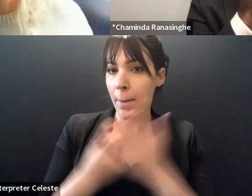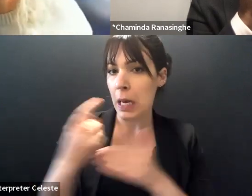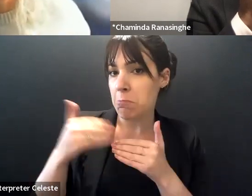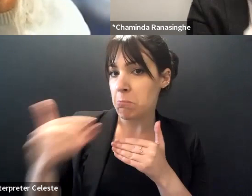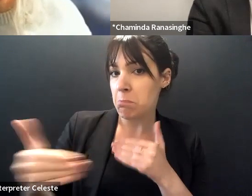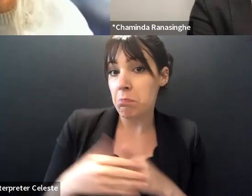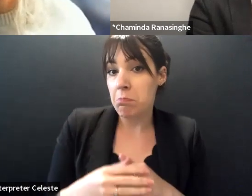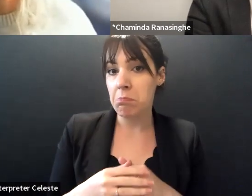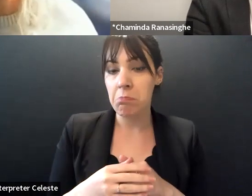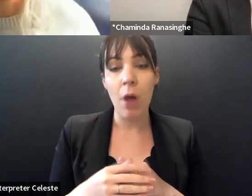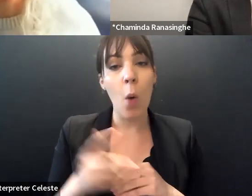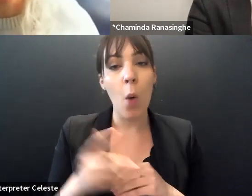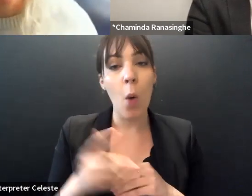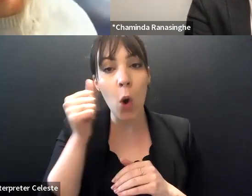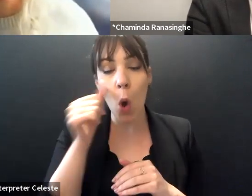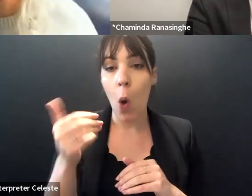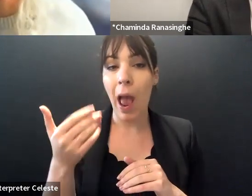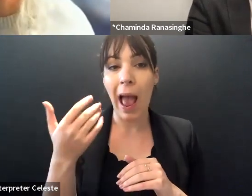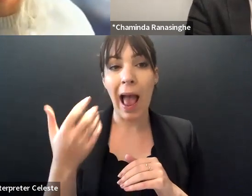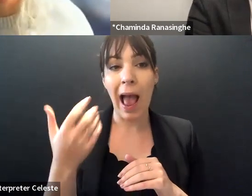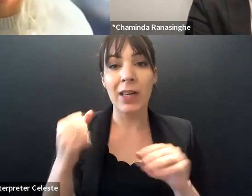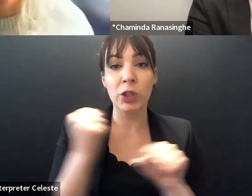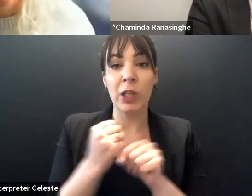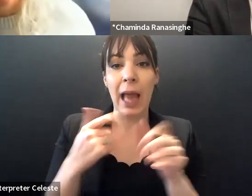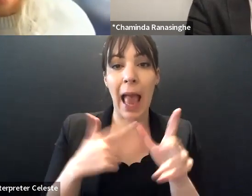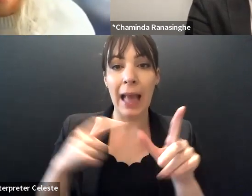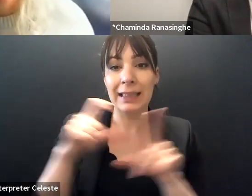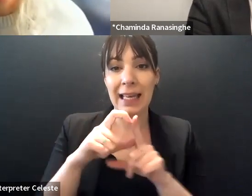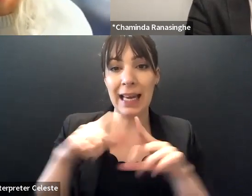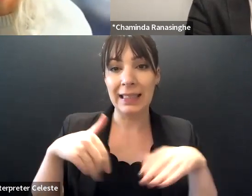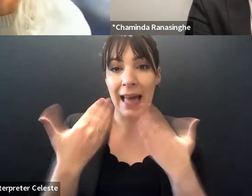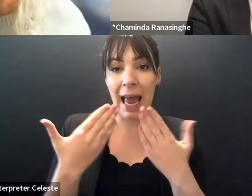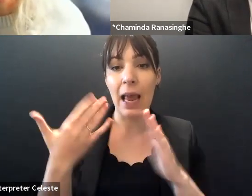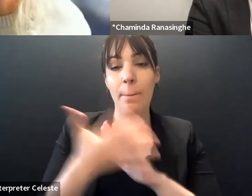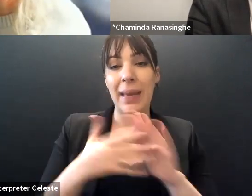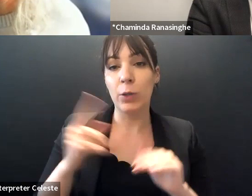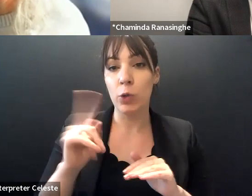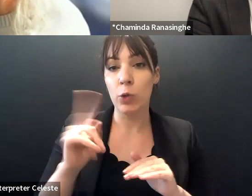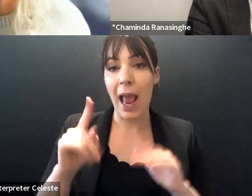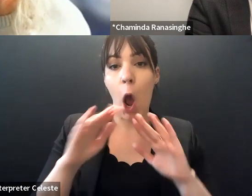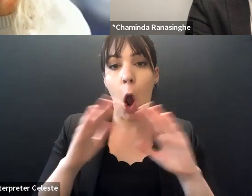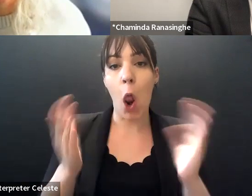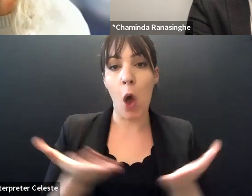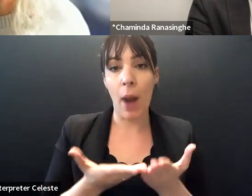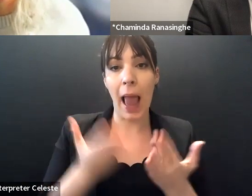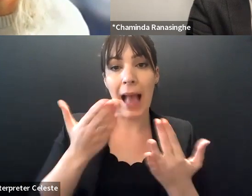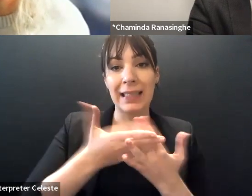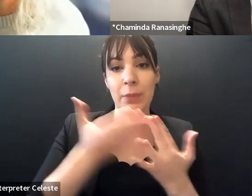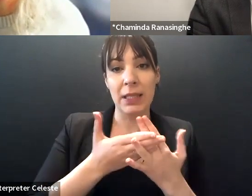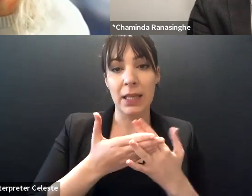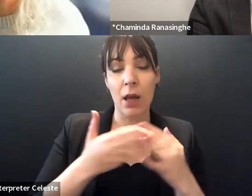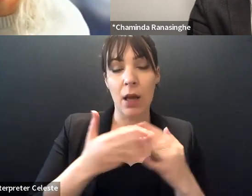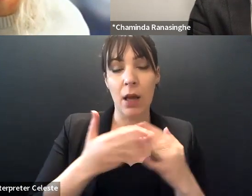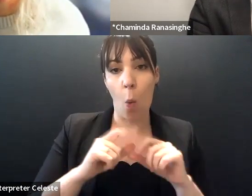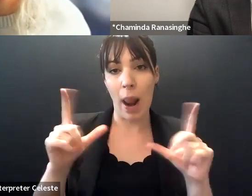Global Accessibility Awareness Day, GAD, which is today. We will be tweeting this, so the hashtag